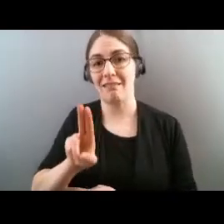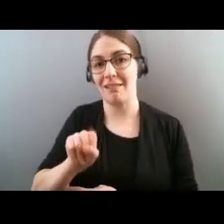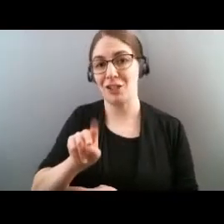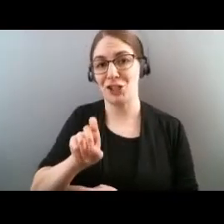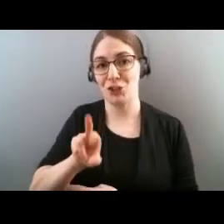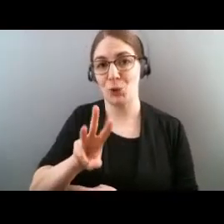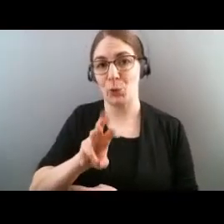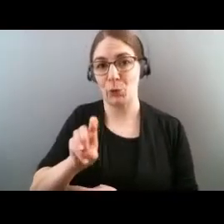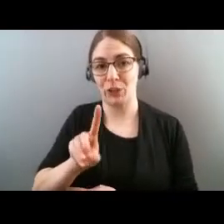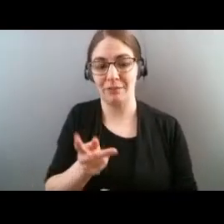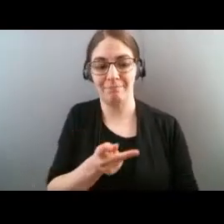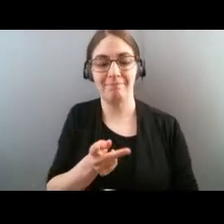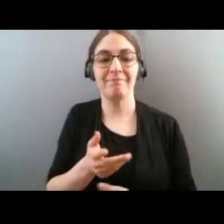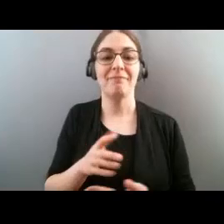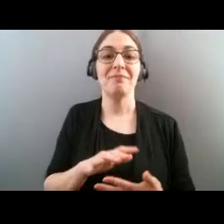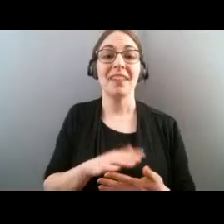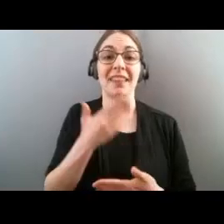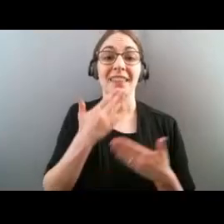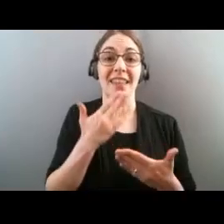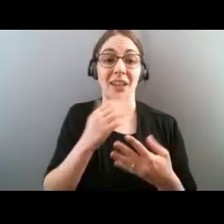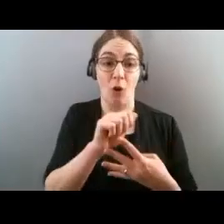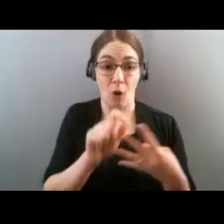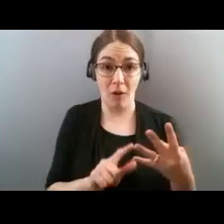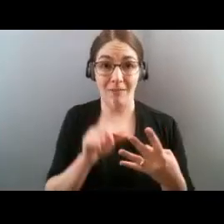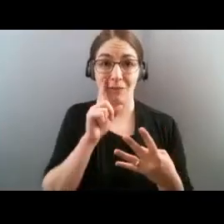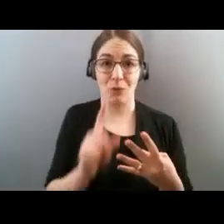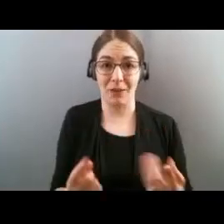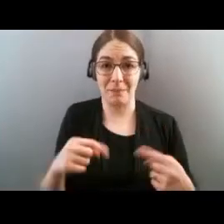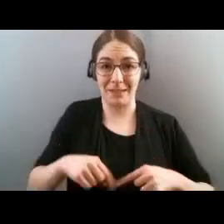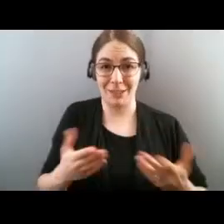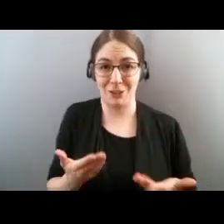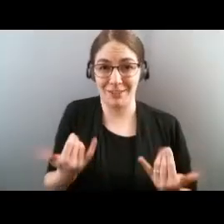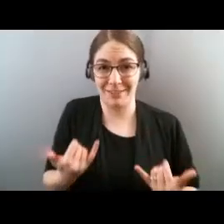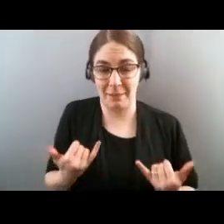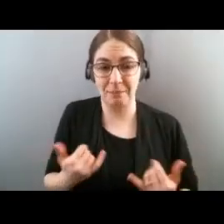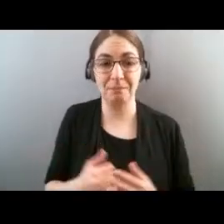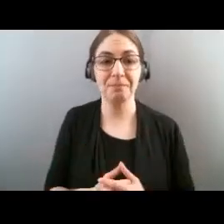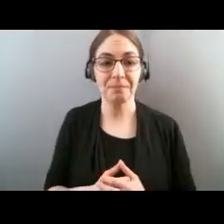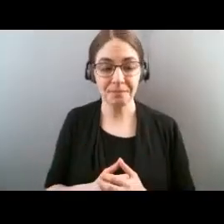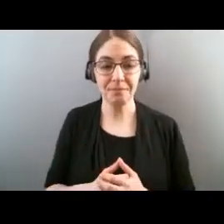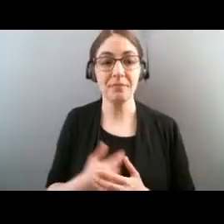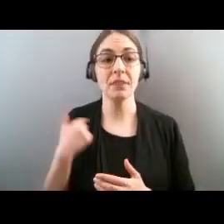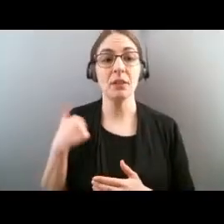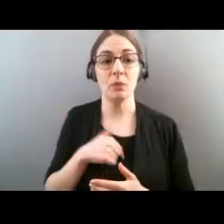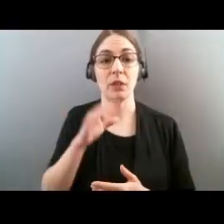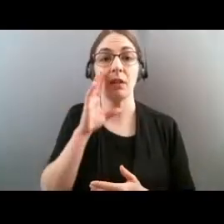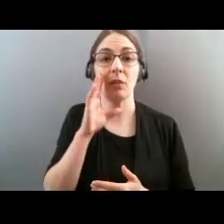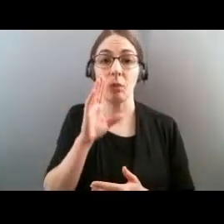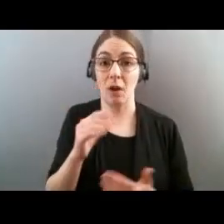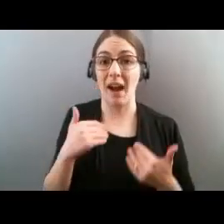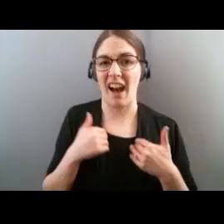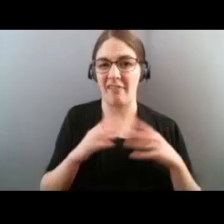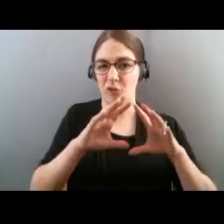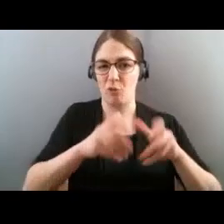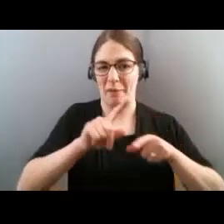being here today. We will go over through a set of questions. We